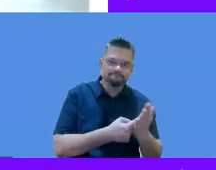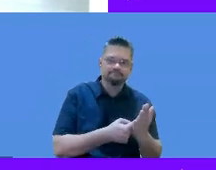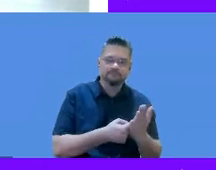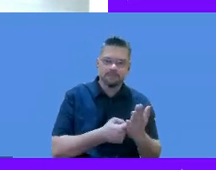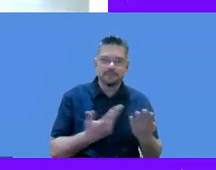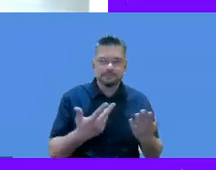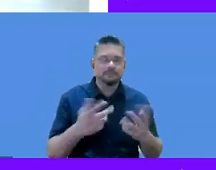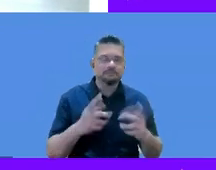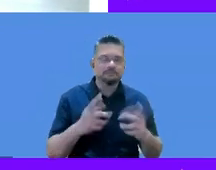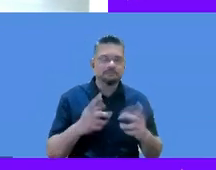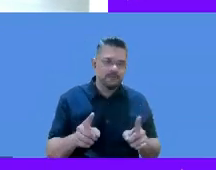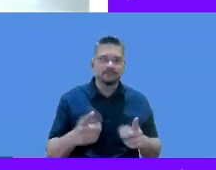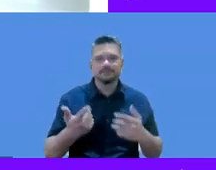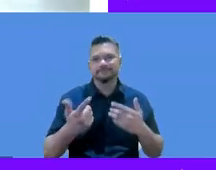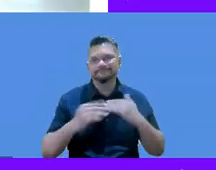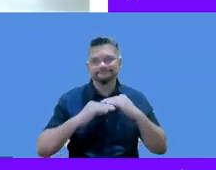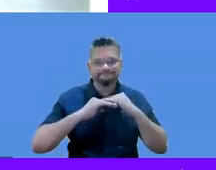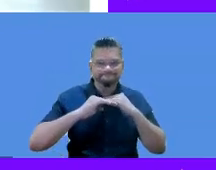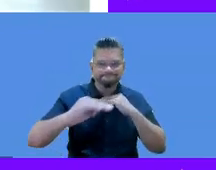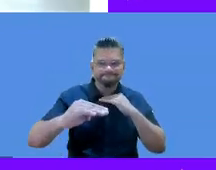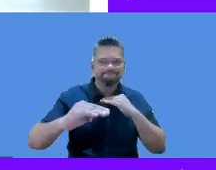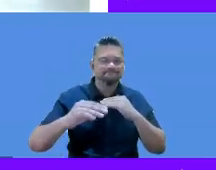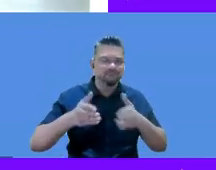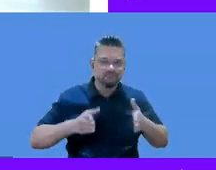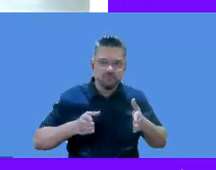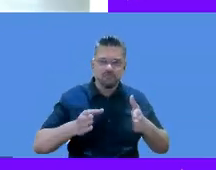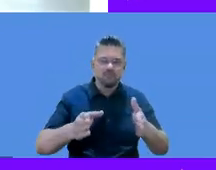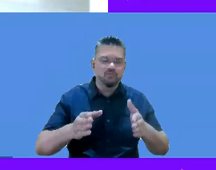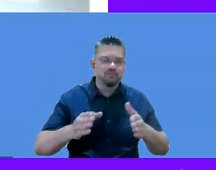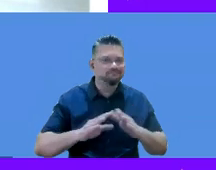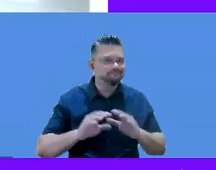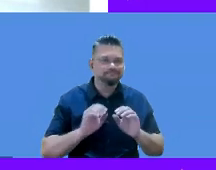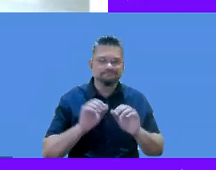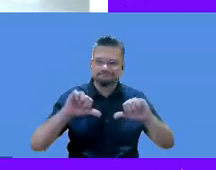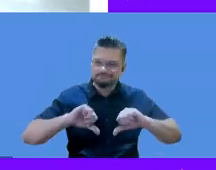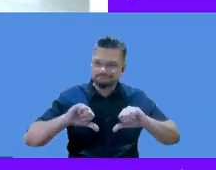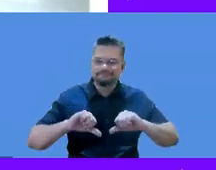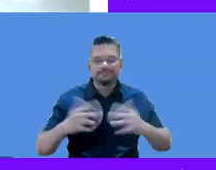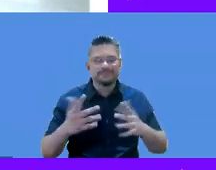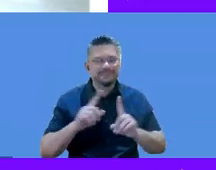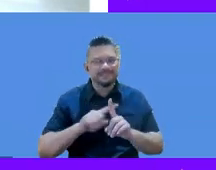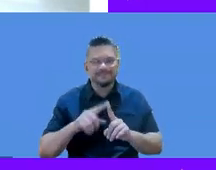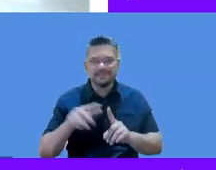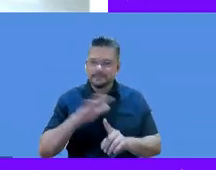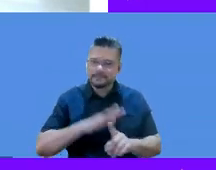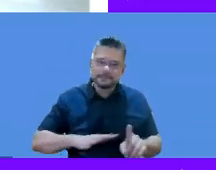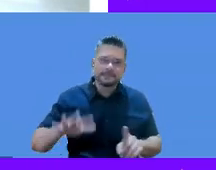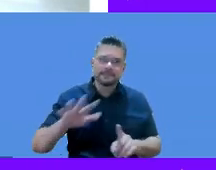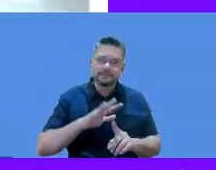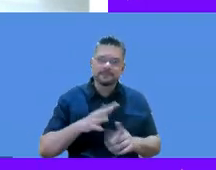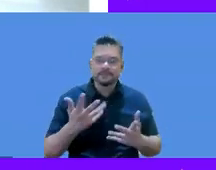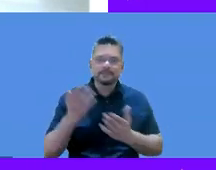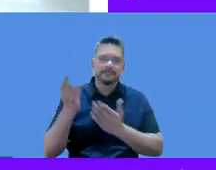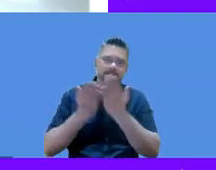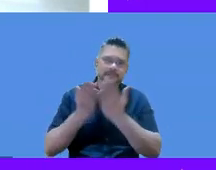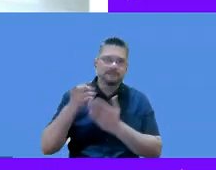namely the lack of consistent pricing, will present as a barrier regardless of the service being accessed.